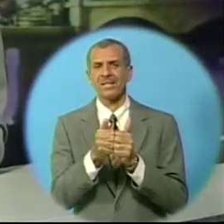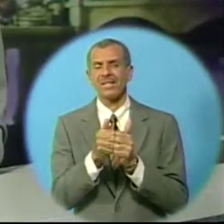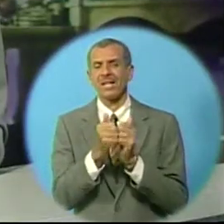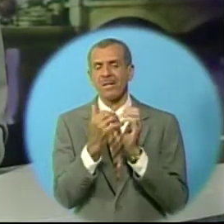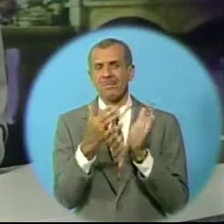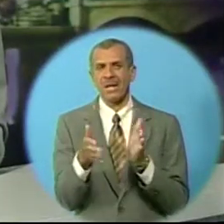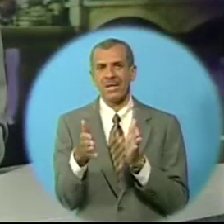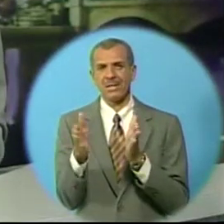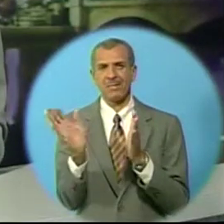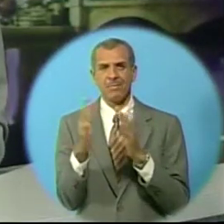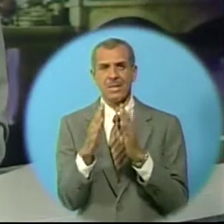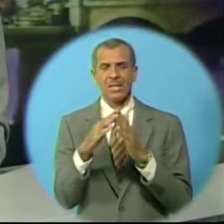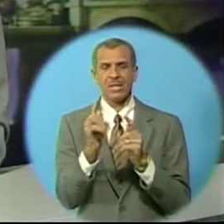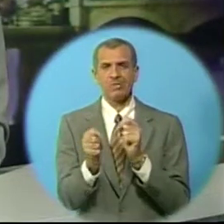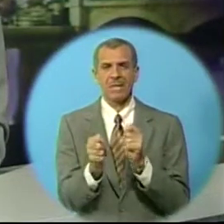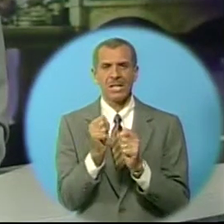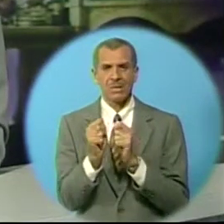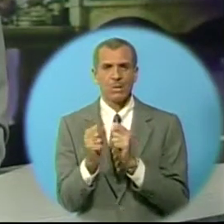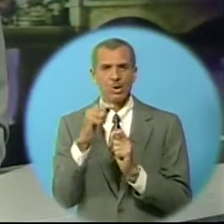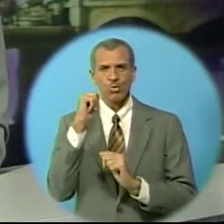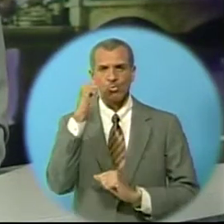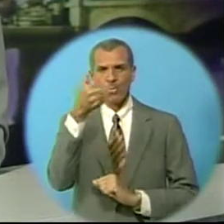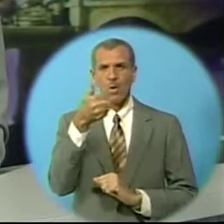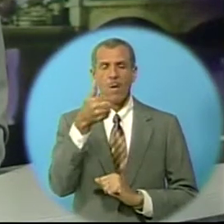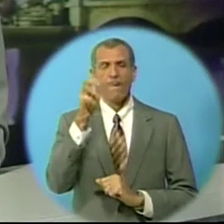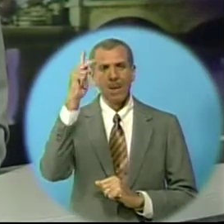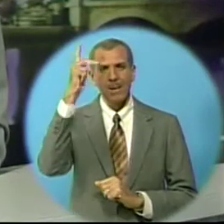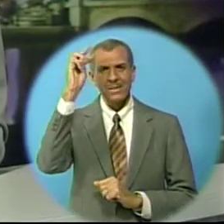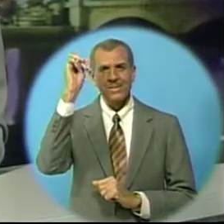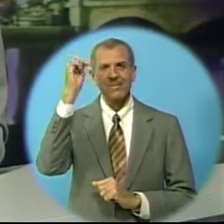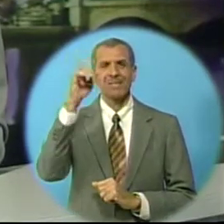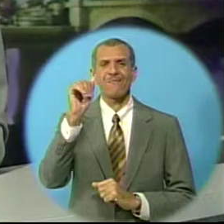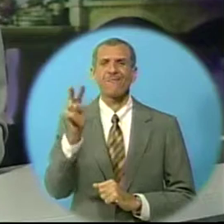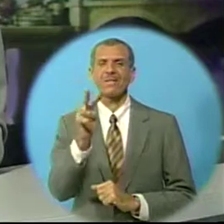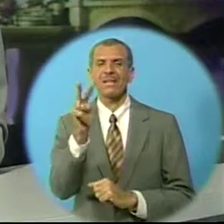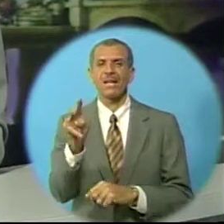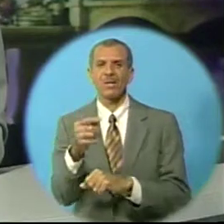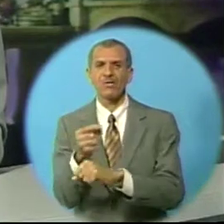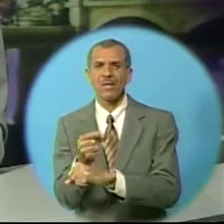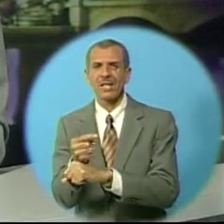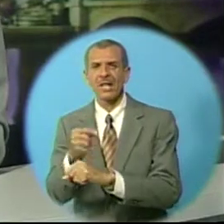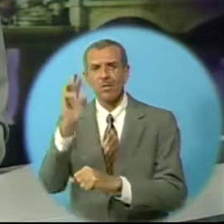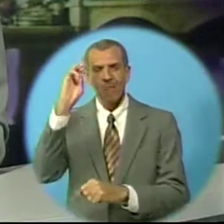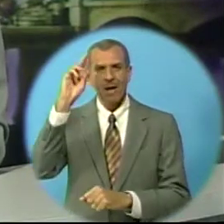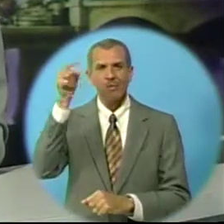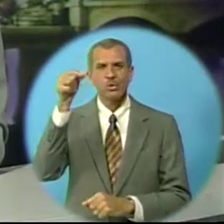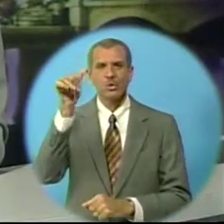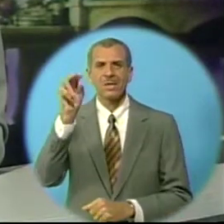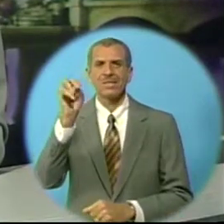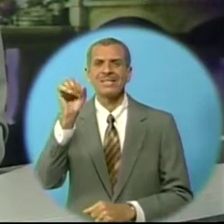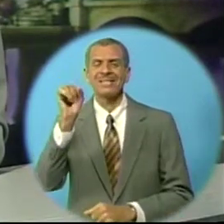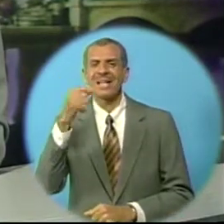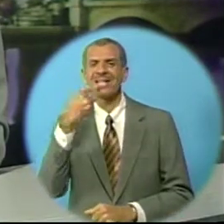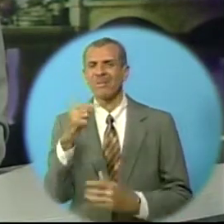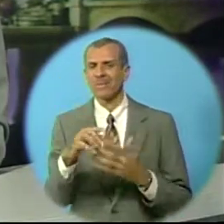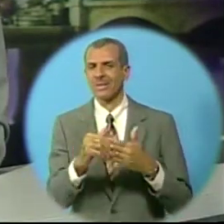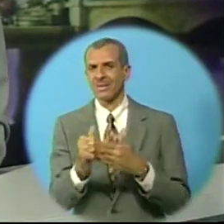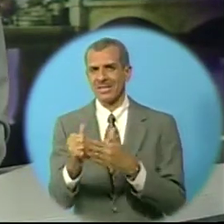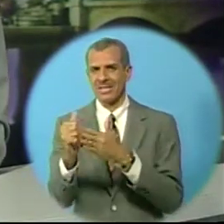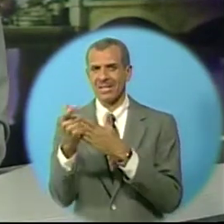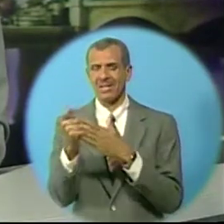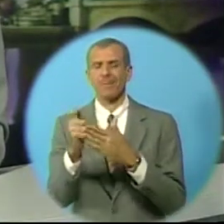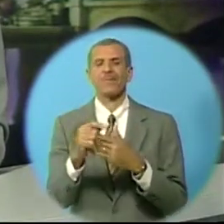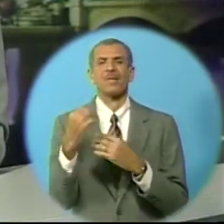are set to meet in Trinidad and Tobago tomorrow. Prime Minister of St. Vincent and the Grenadines, Ralph Gonsalves, is spearheading the latest effort